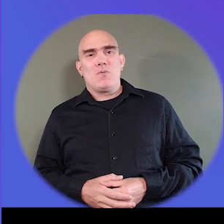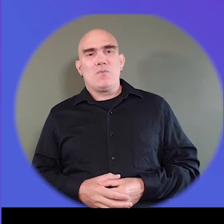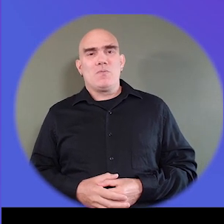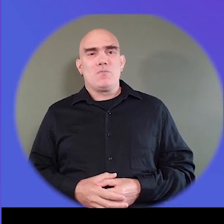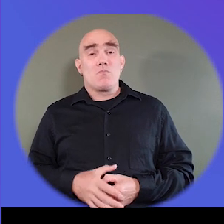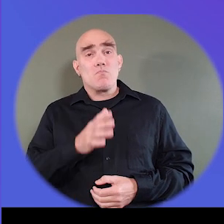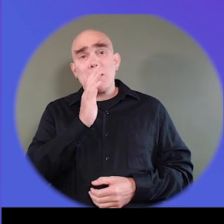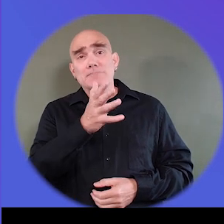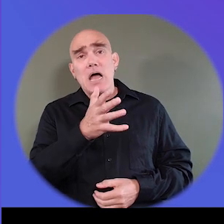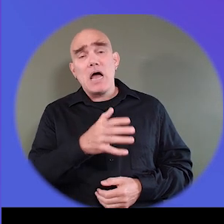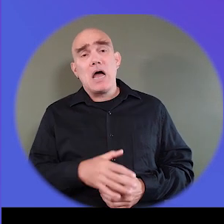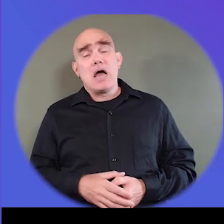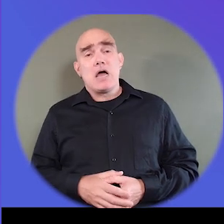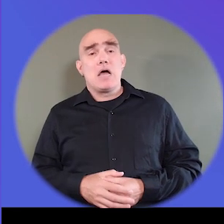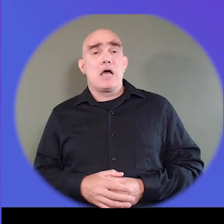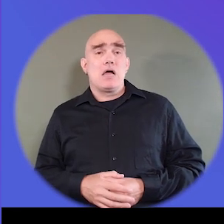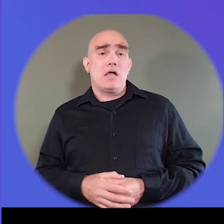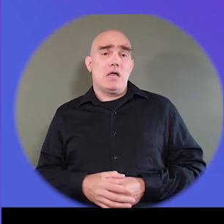Grandma,